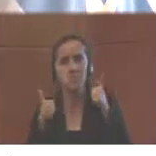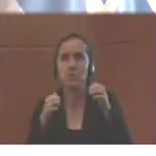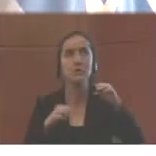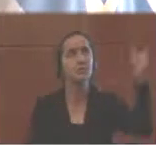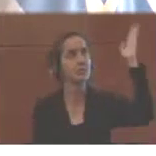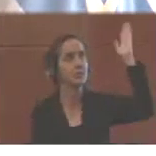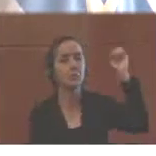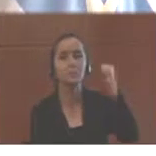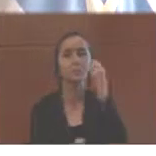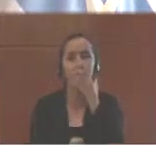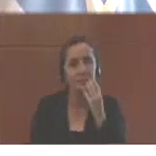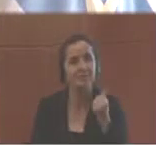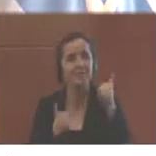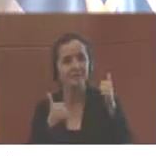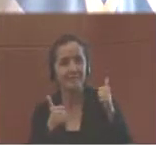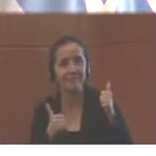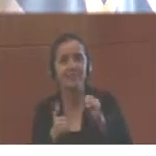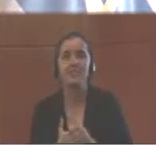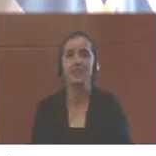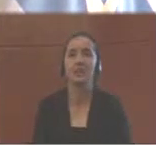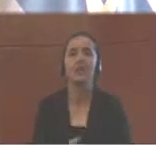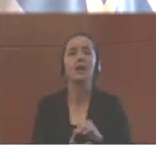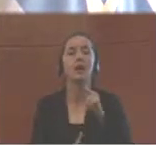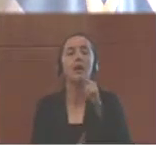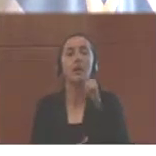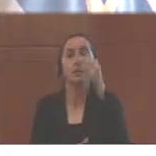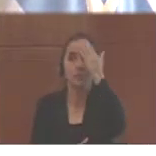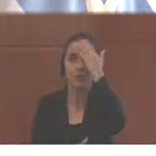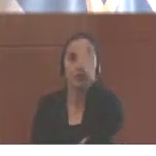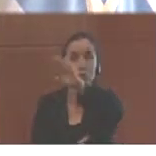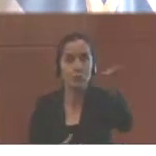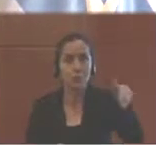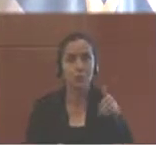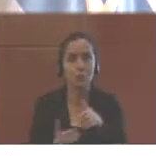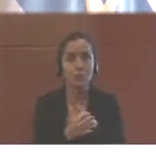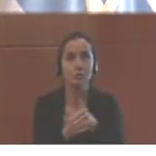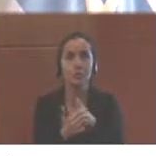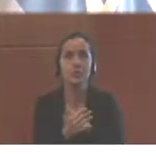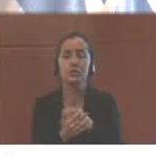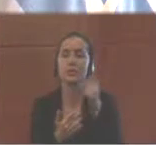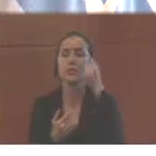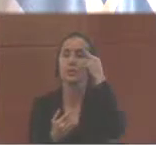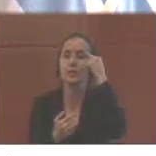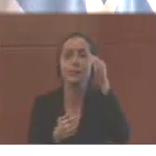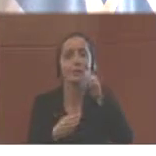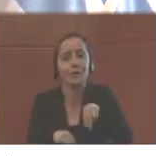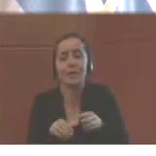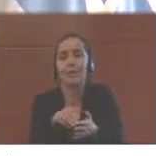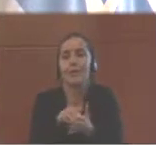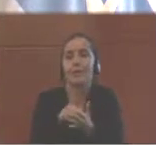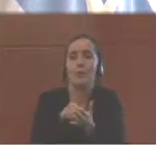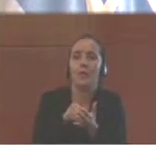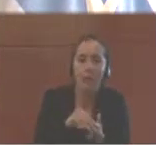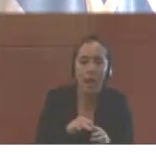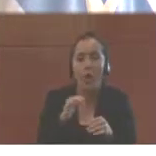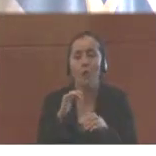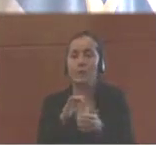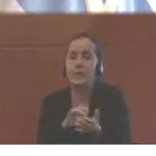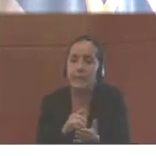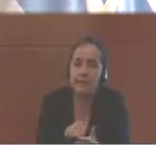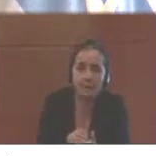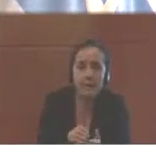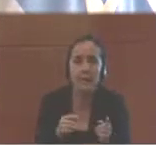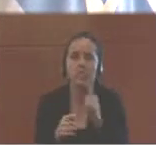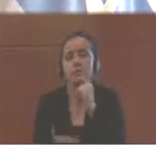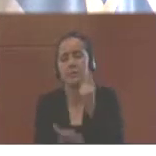know, there are some countries that are extremely vulnerable to disasters, and I don't think it is necessary to remind you